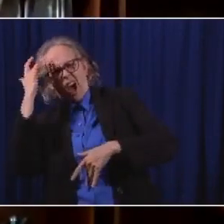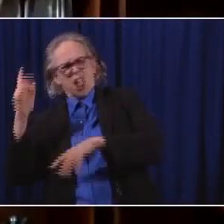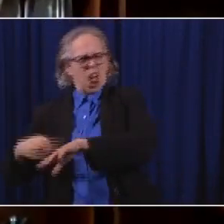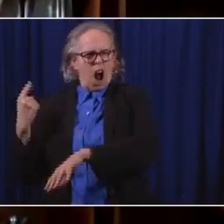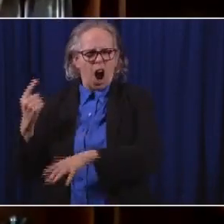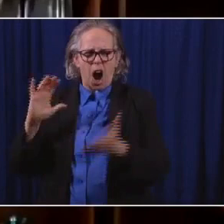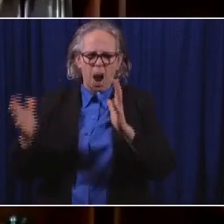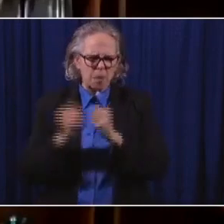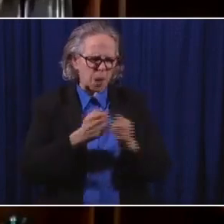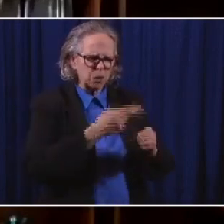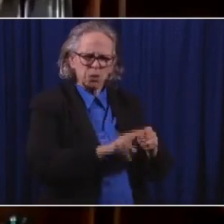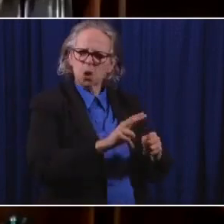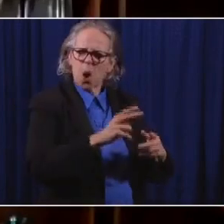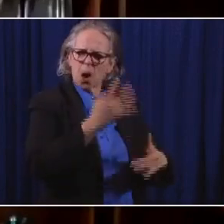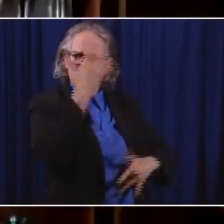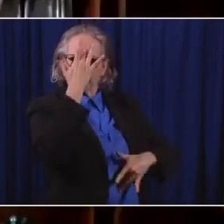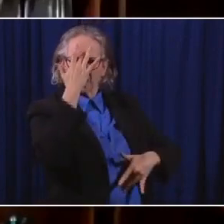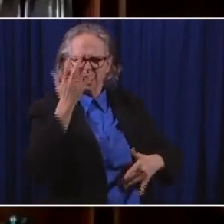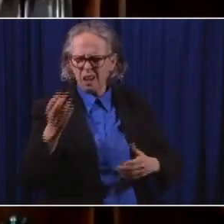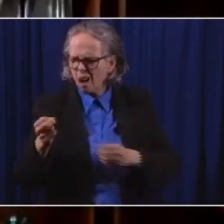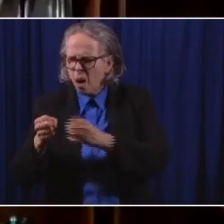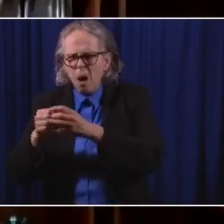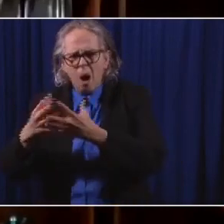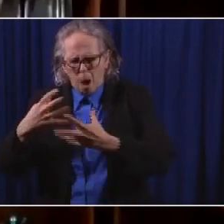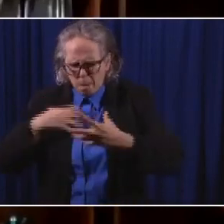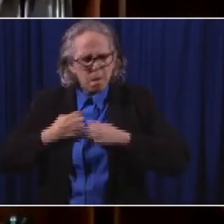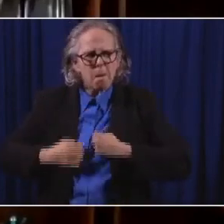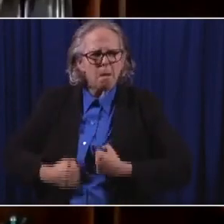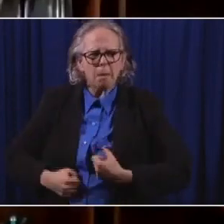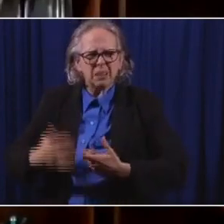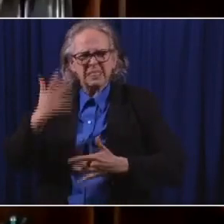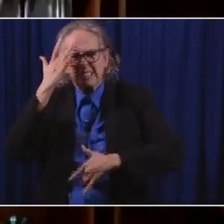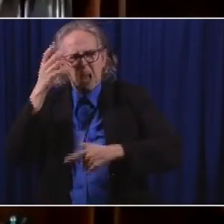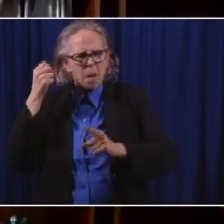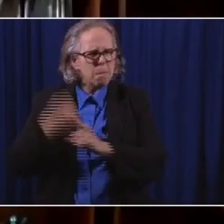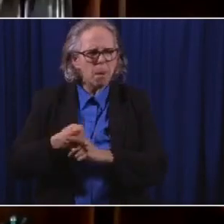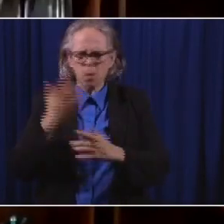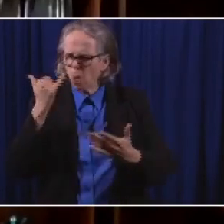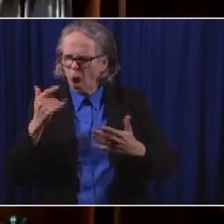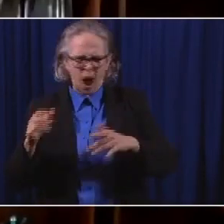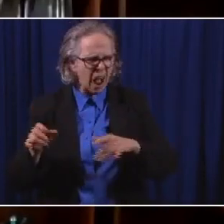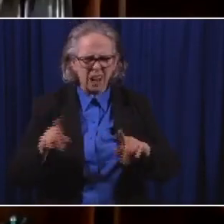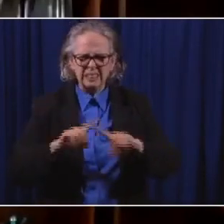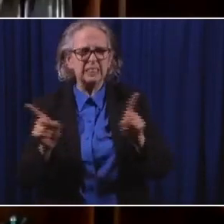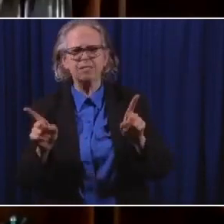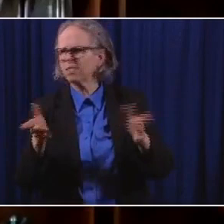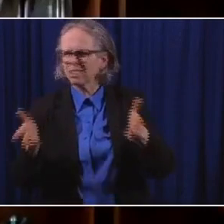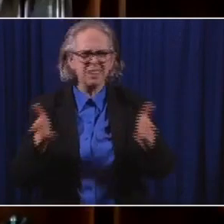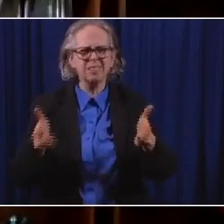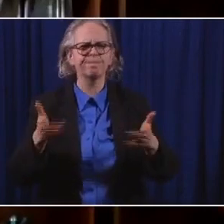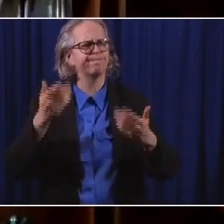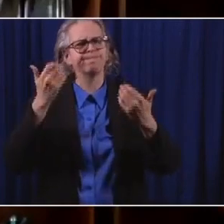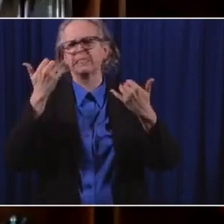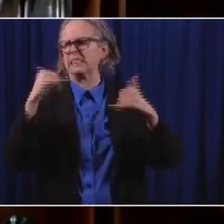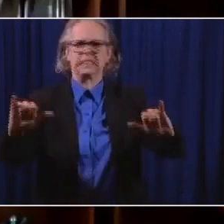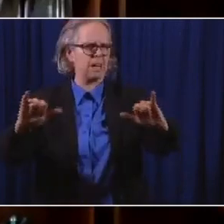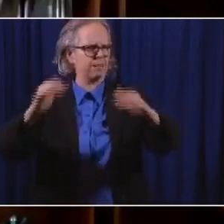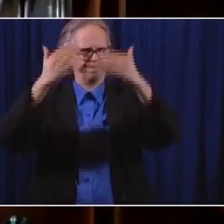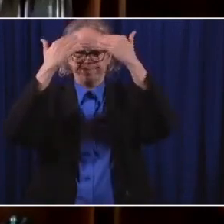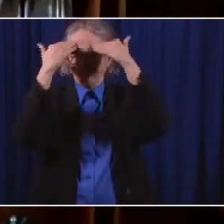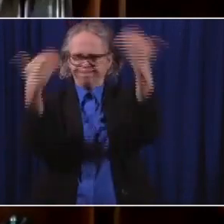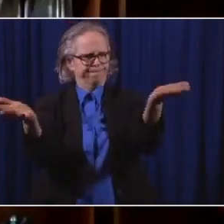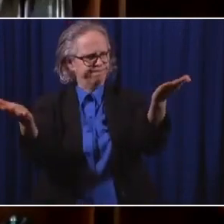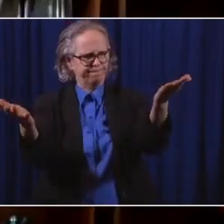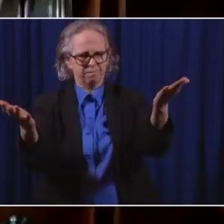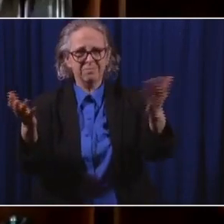whatsoever. And another group of individuals will have this intense inflammatory response that can cause multiple organs to damage and up to